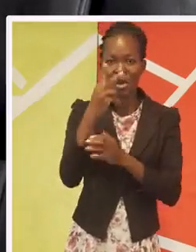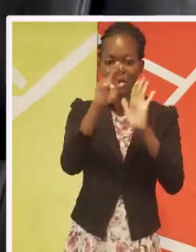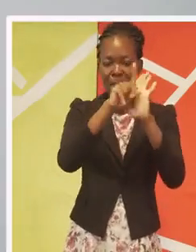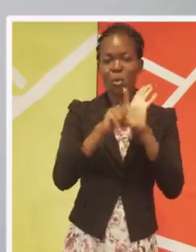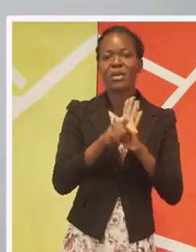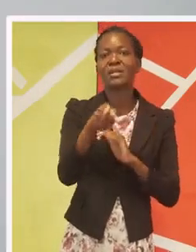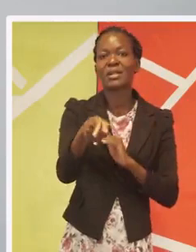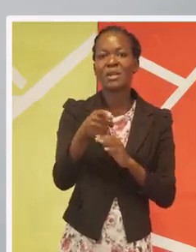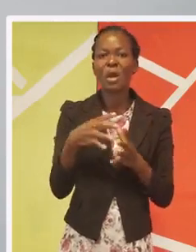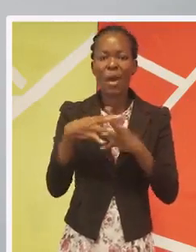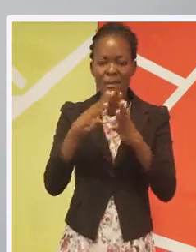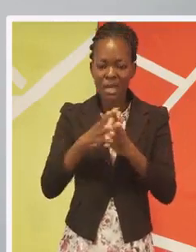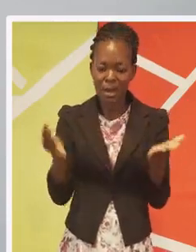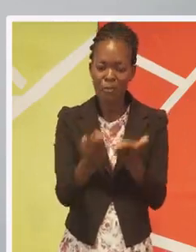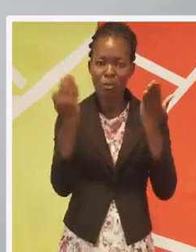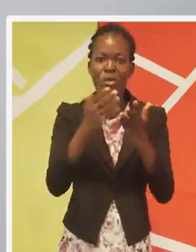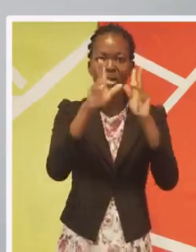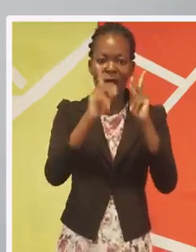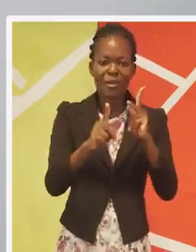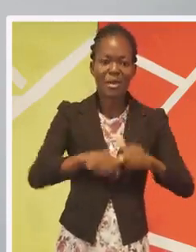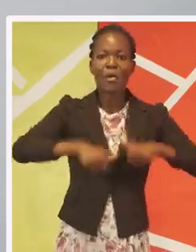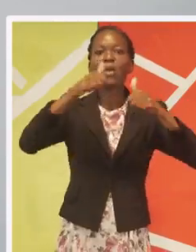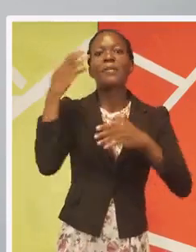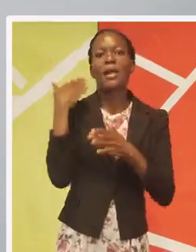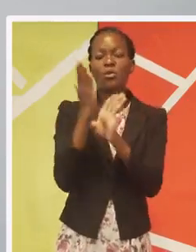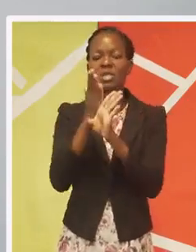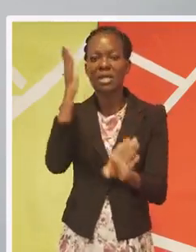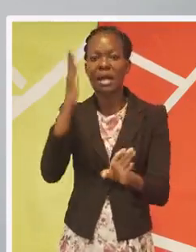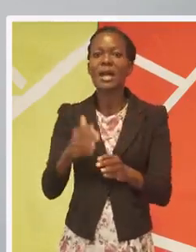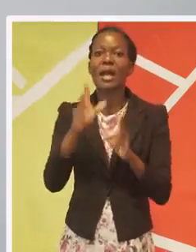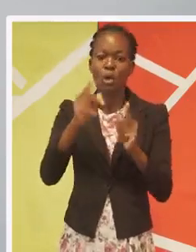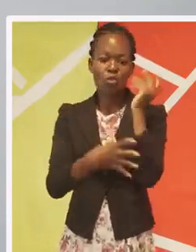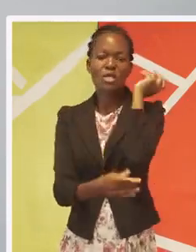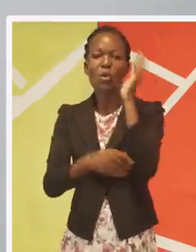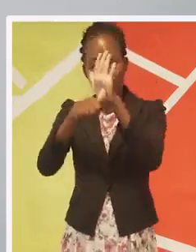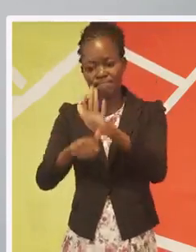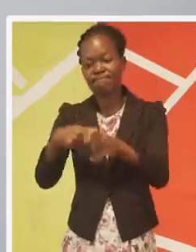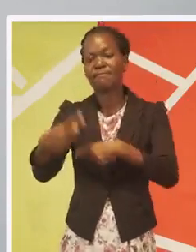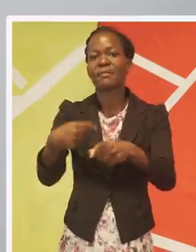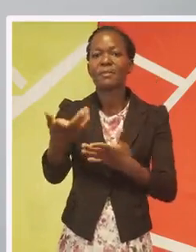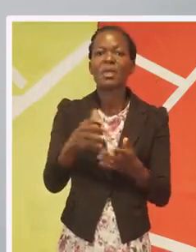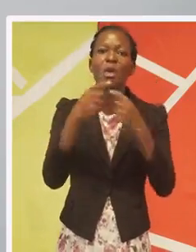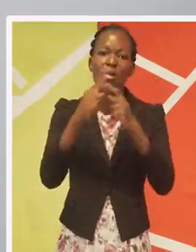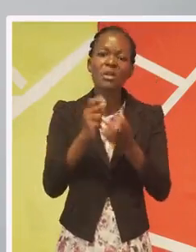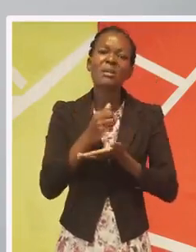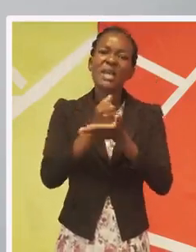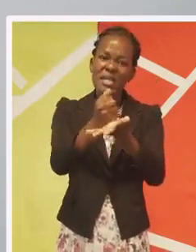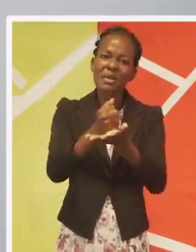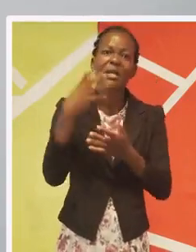drivers of neoliberal pillars. They call for governments to back off and let the private sector deliver public